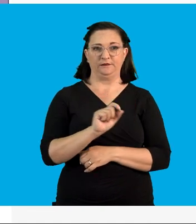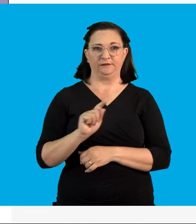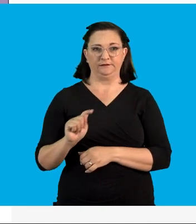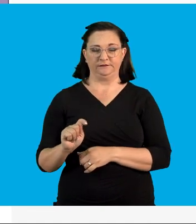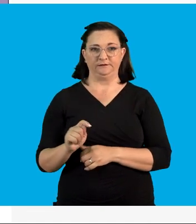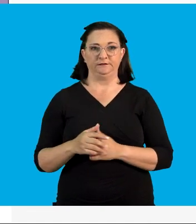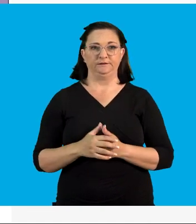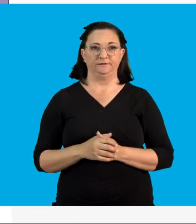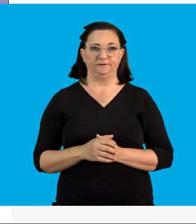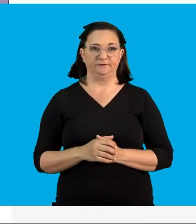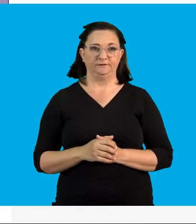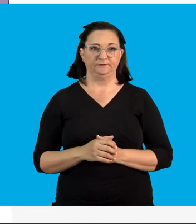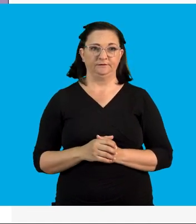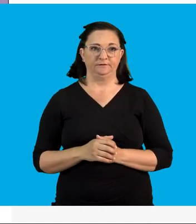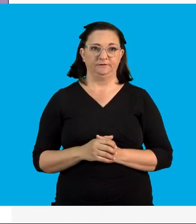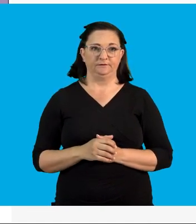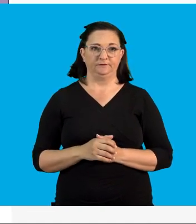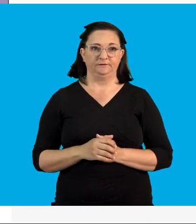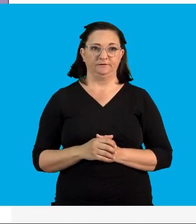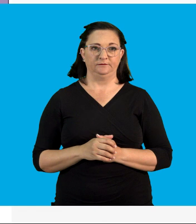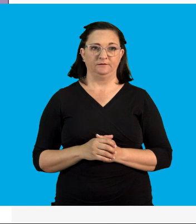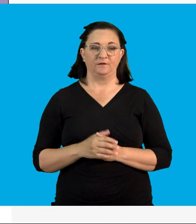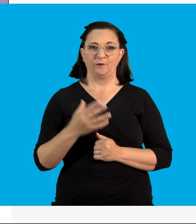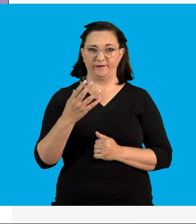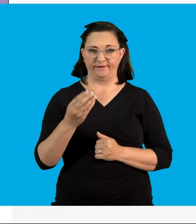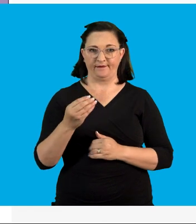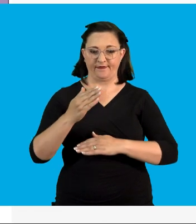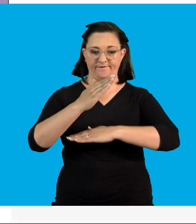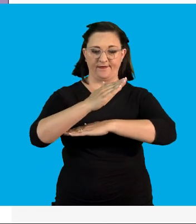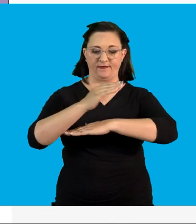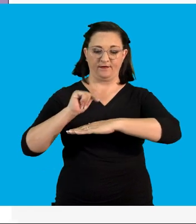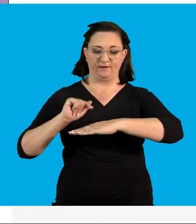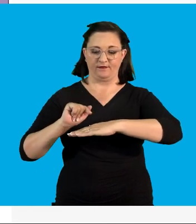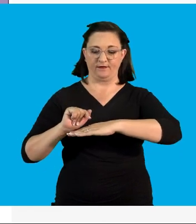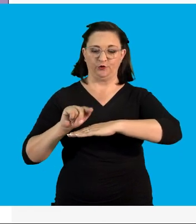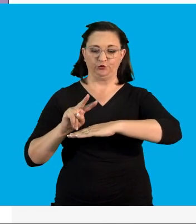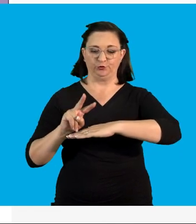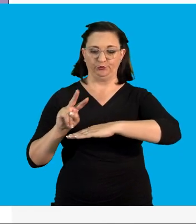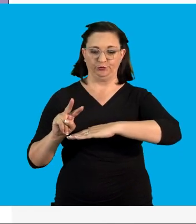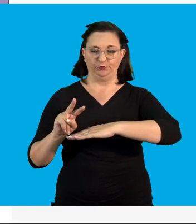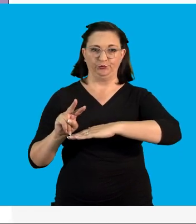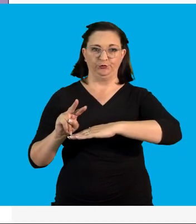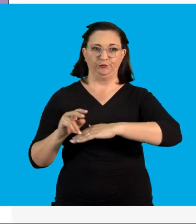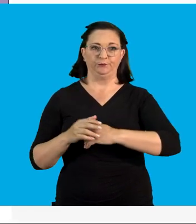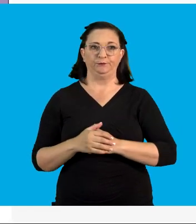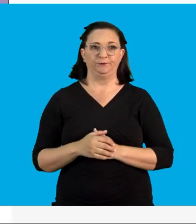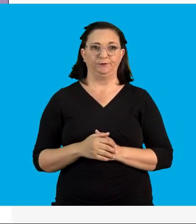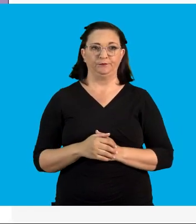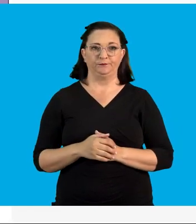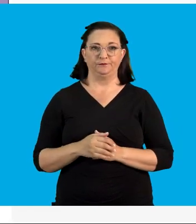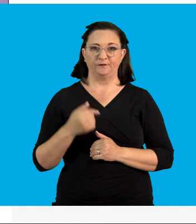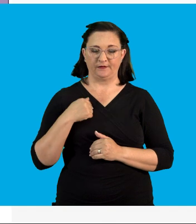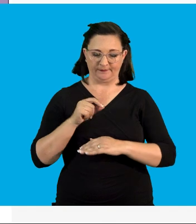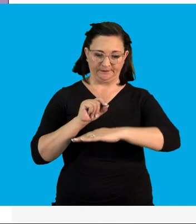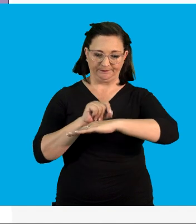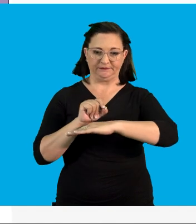and we name that triangle. There are the angles there. The first one is 22 degrees. As you can